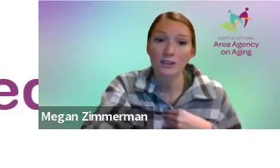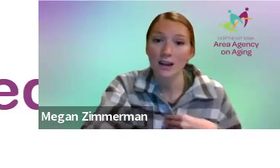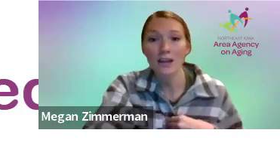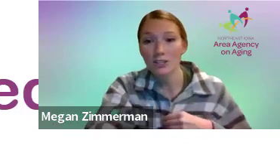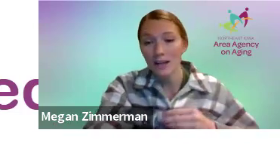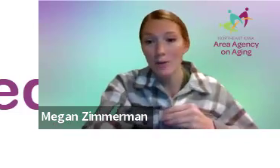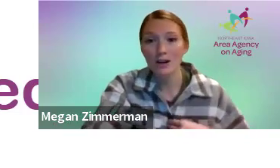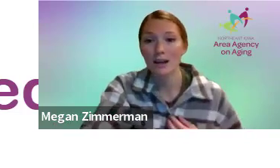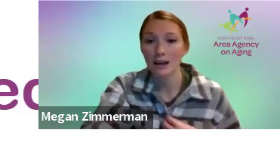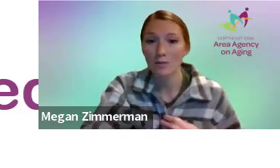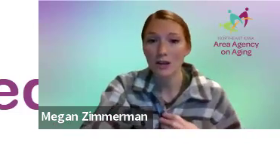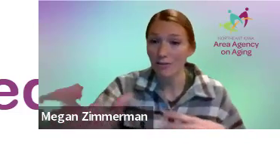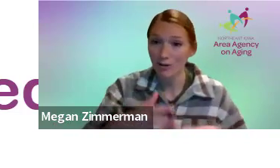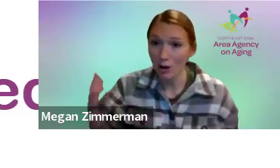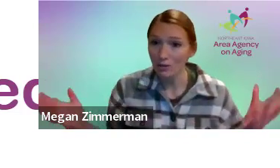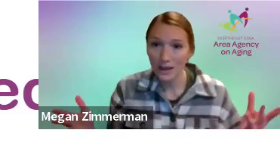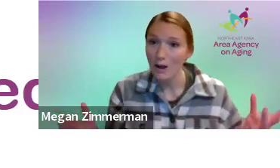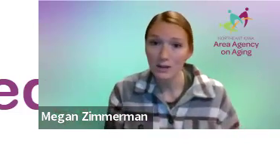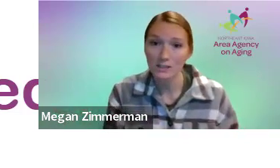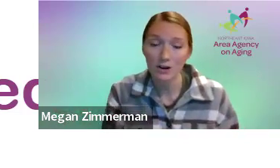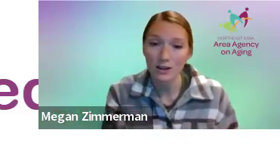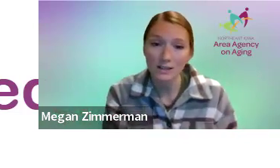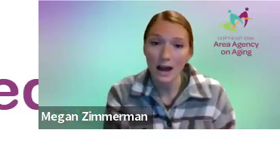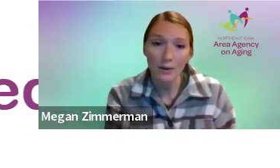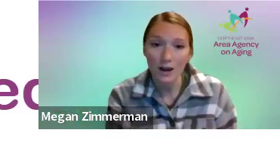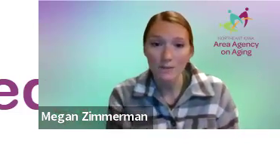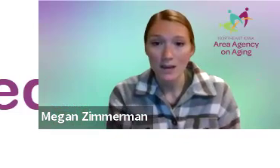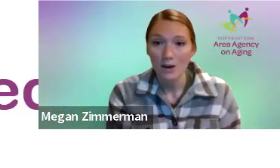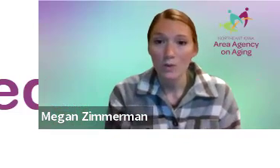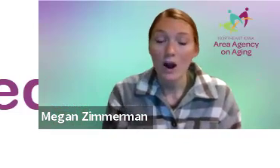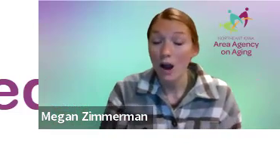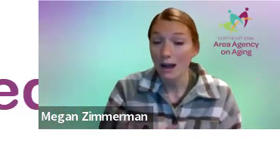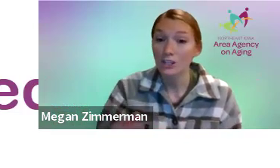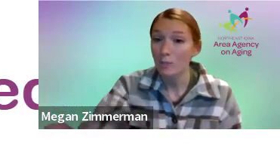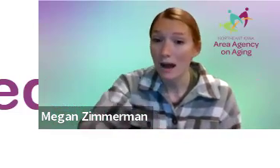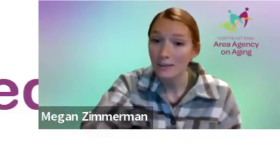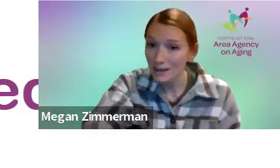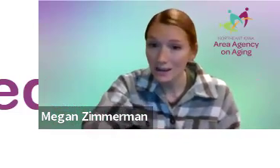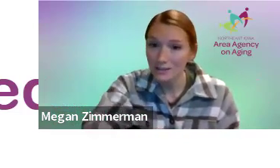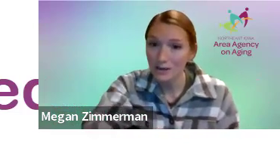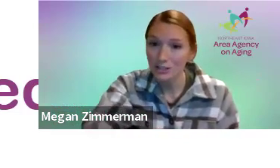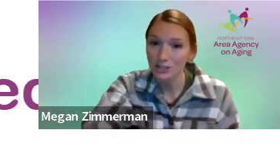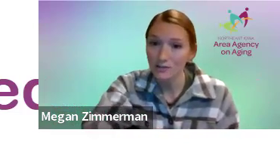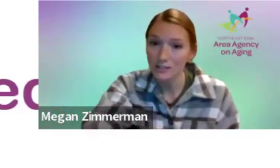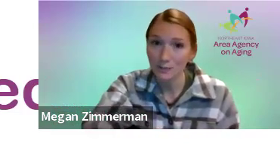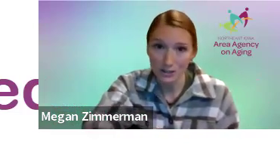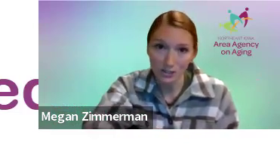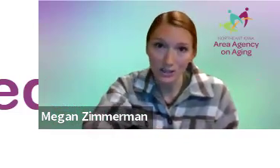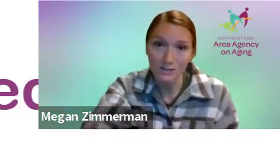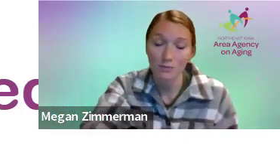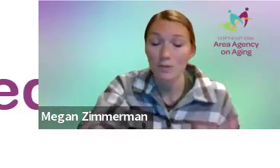Area Agency on Aging Network, and we cover all of the counties across Iowa. We are actually piloting a dementia